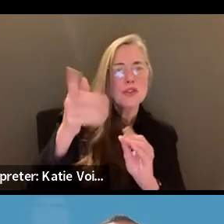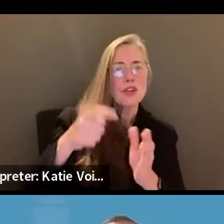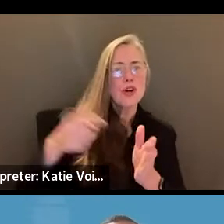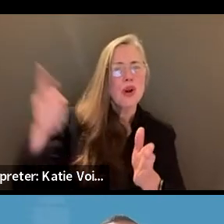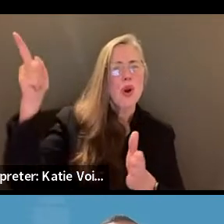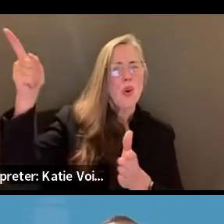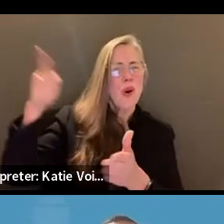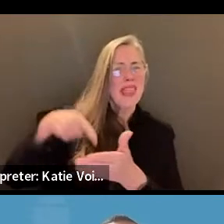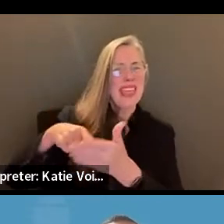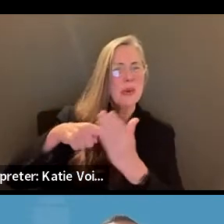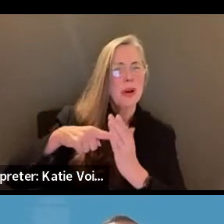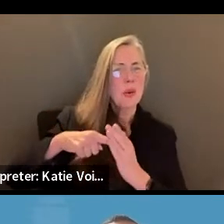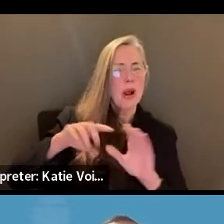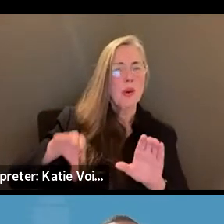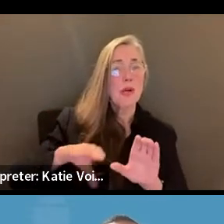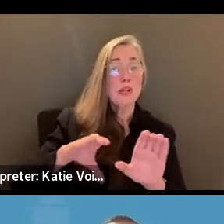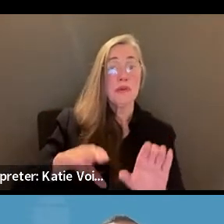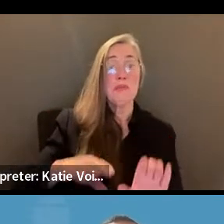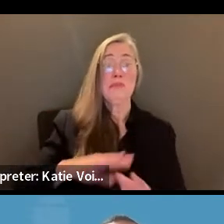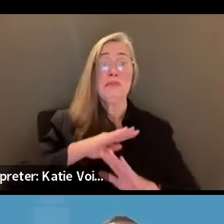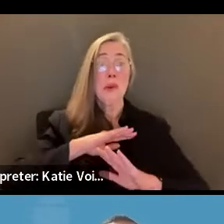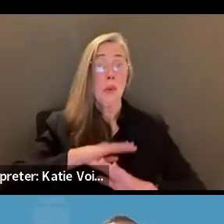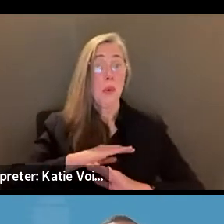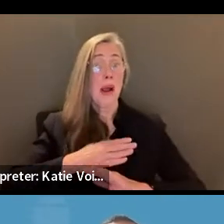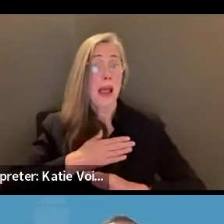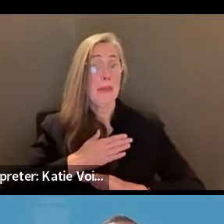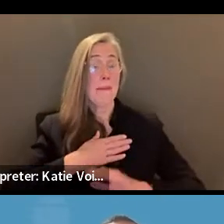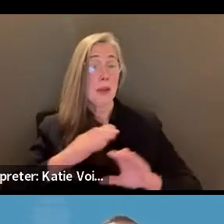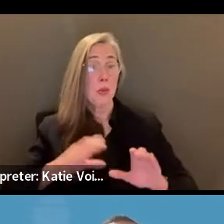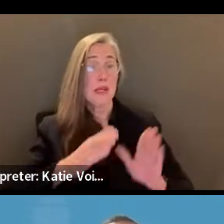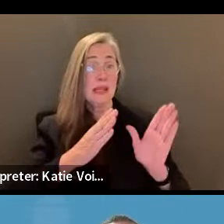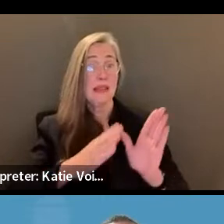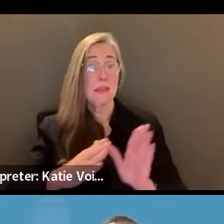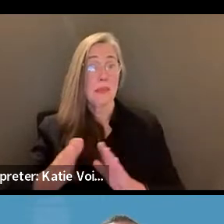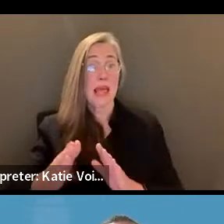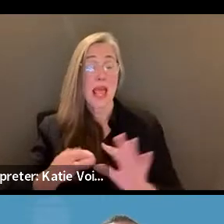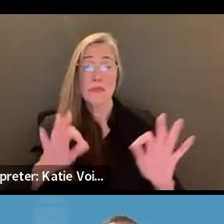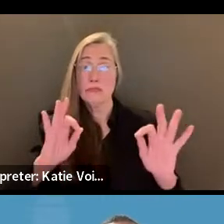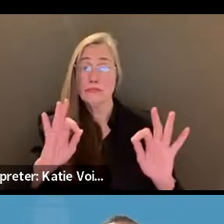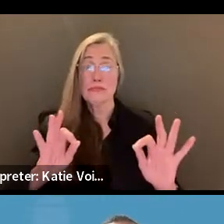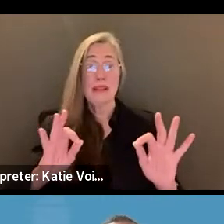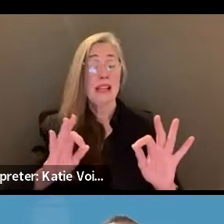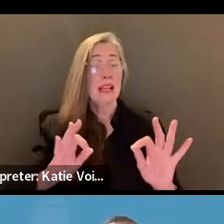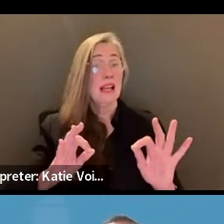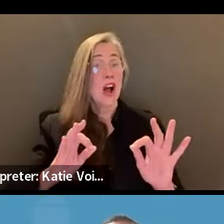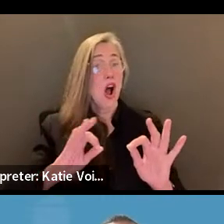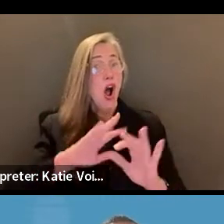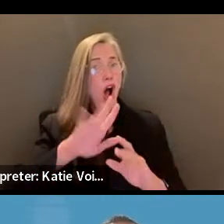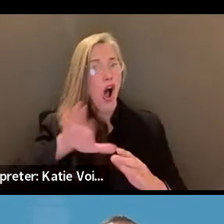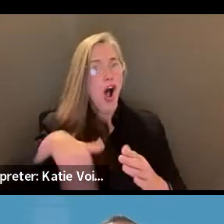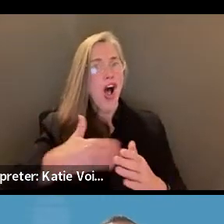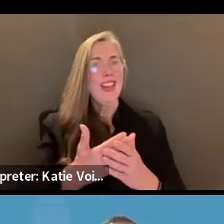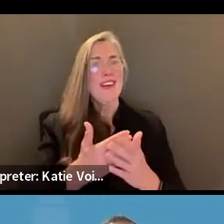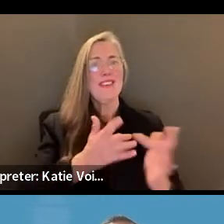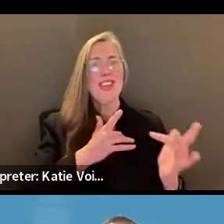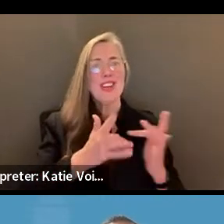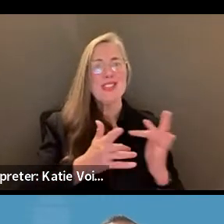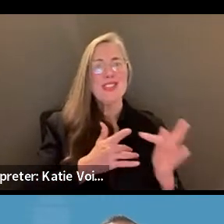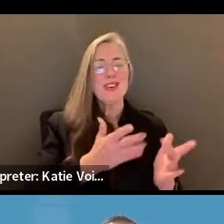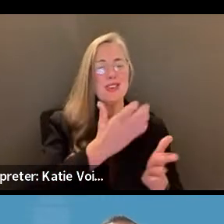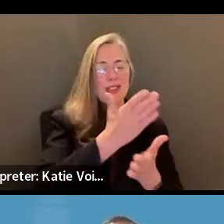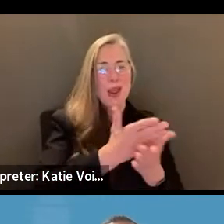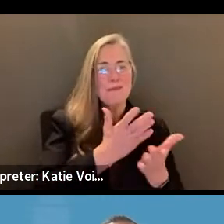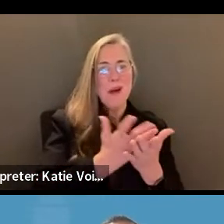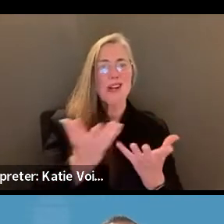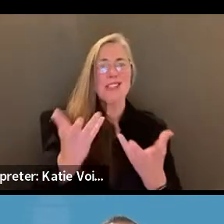things. I'm really glad that we did the plan because it's nice to have all of the pieces in one place where people can go and